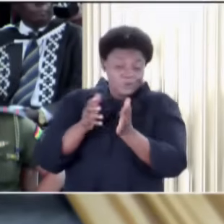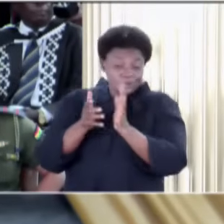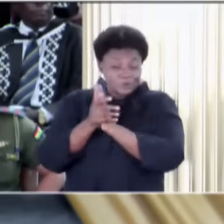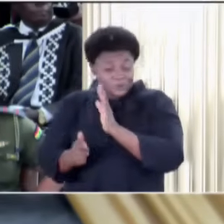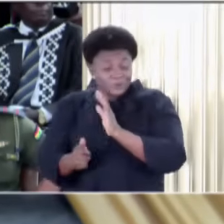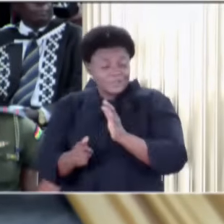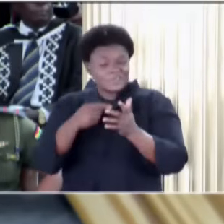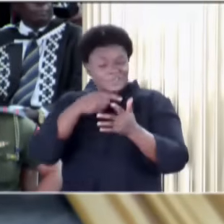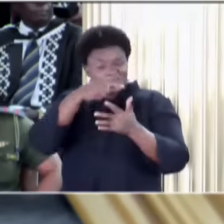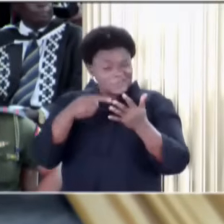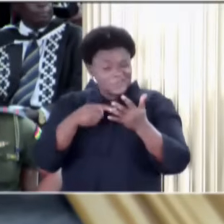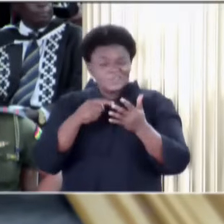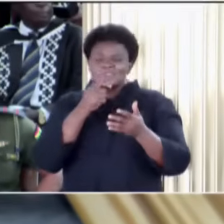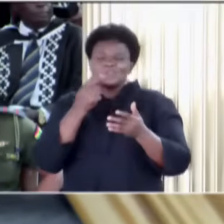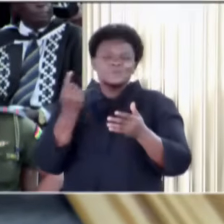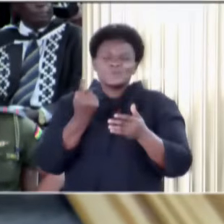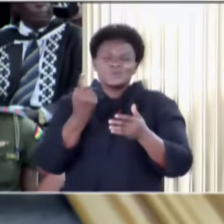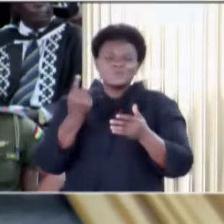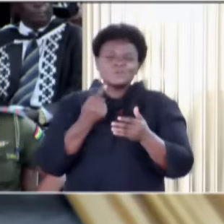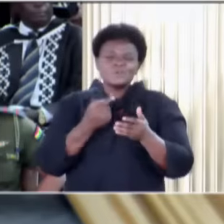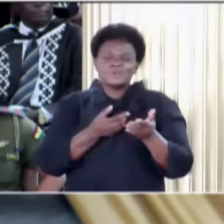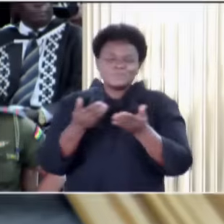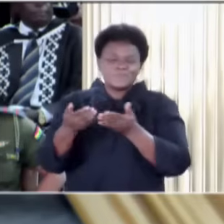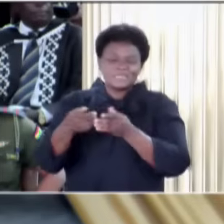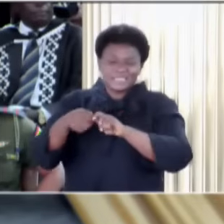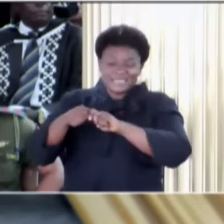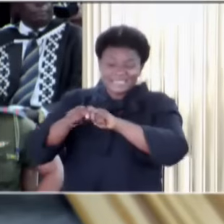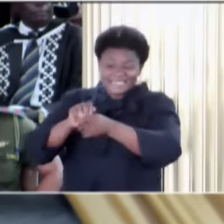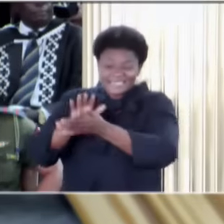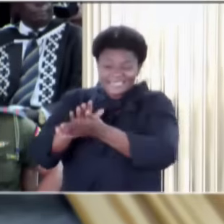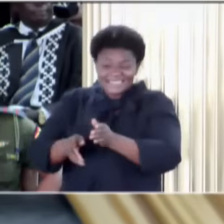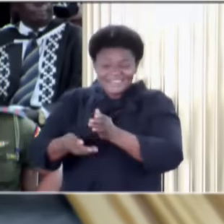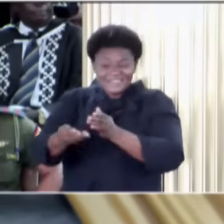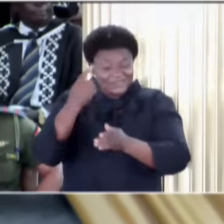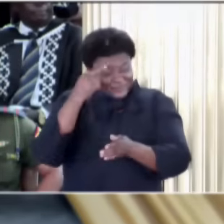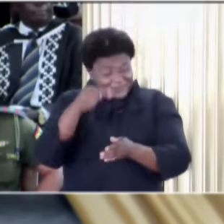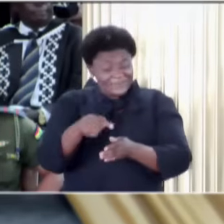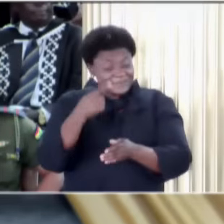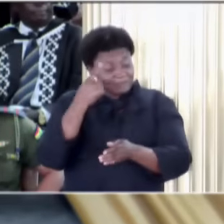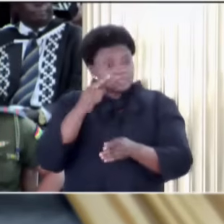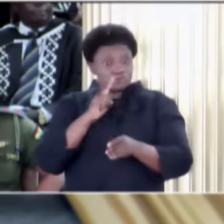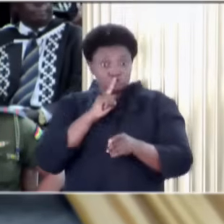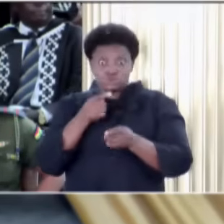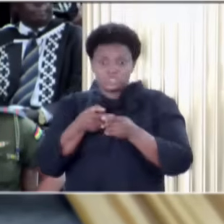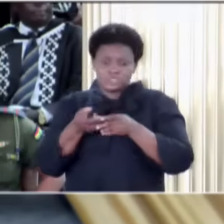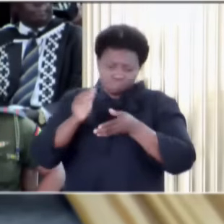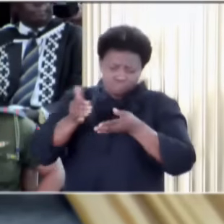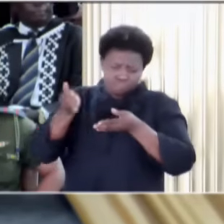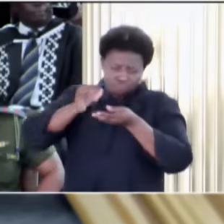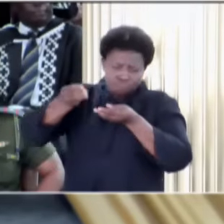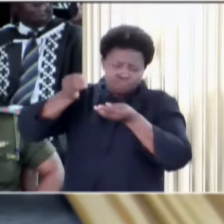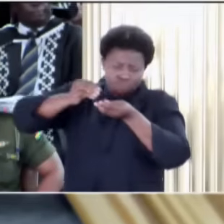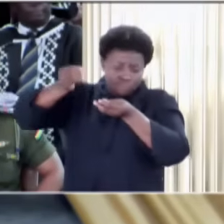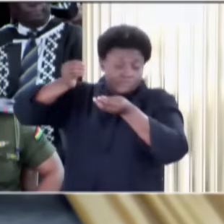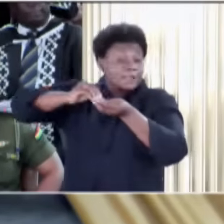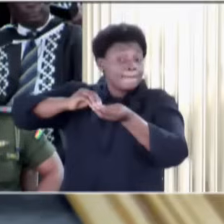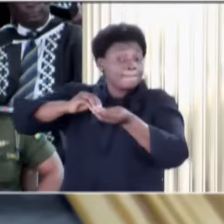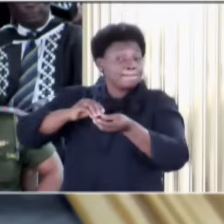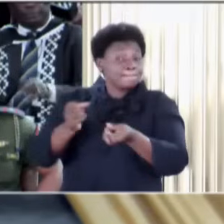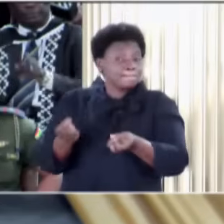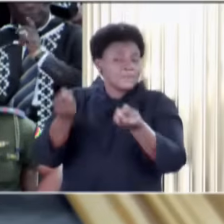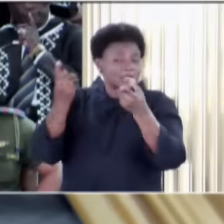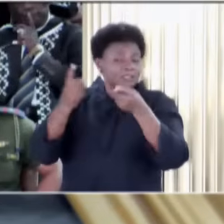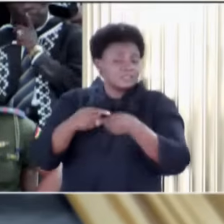cannot always raise an invoice for these things, but they do compound. They add up. Many of the